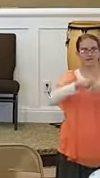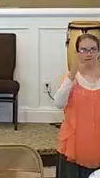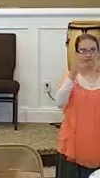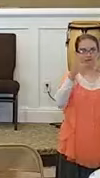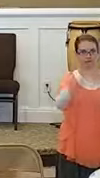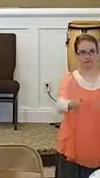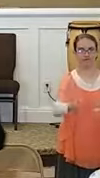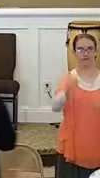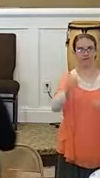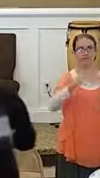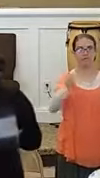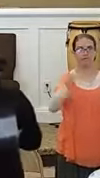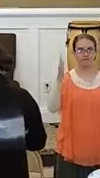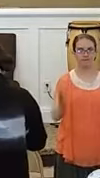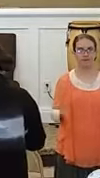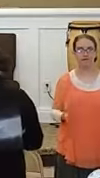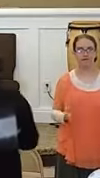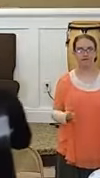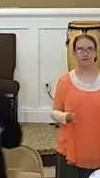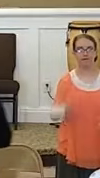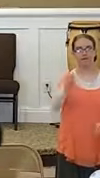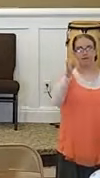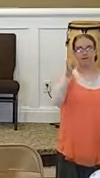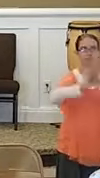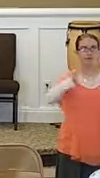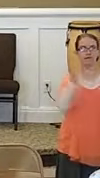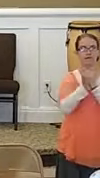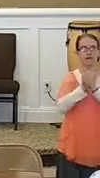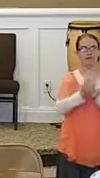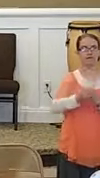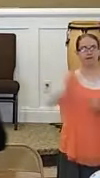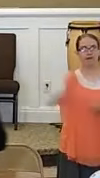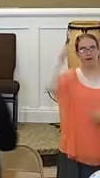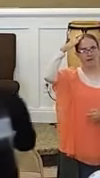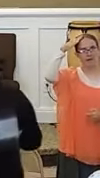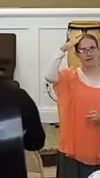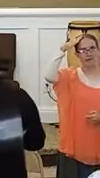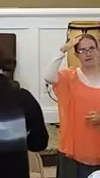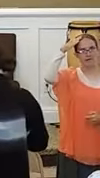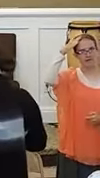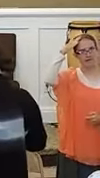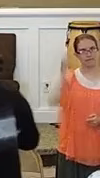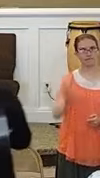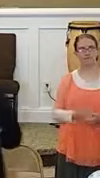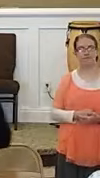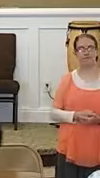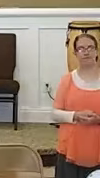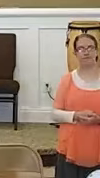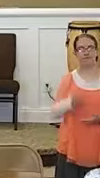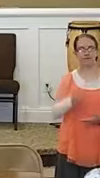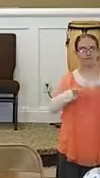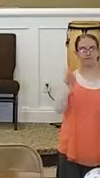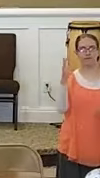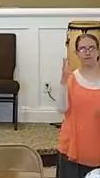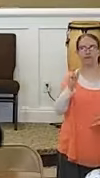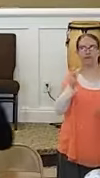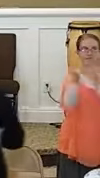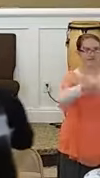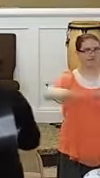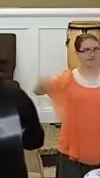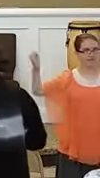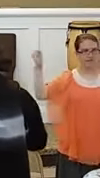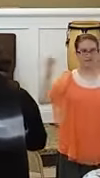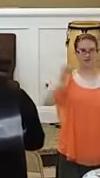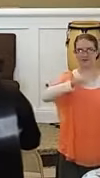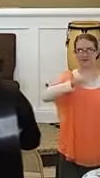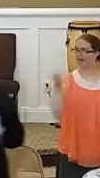naught of you builders, which is become the head of the corner. Look at verse 12. Neither is there salvation